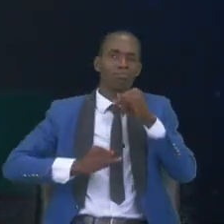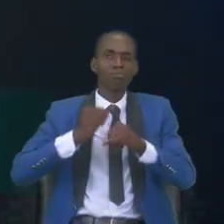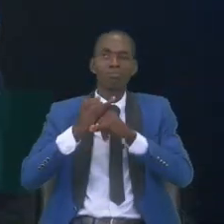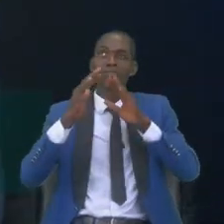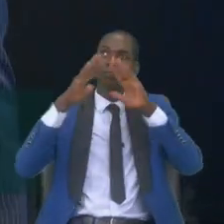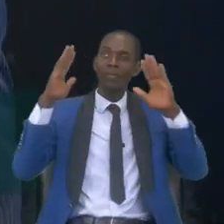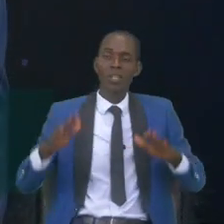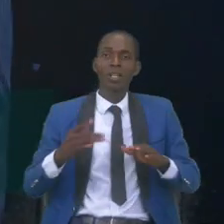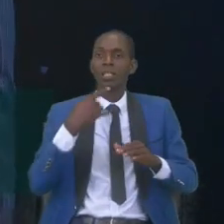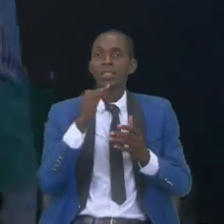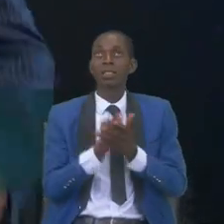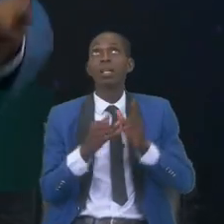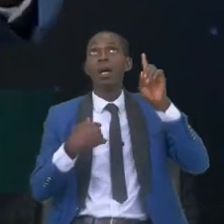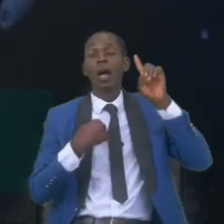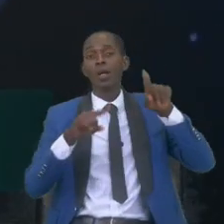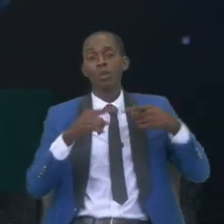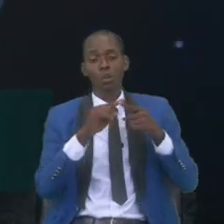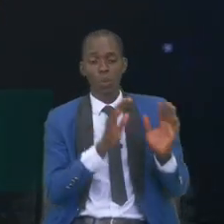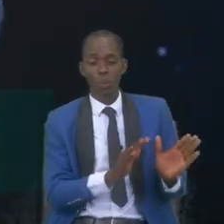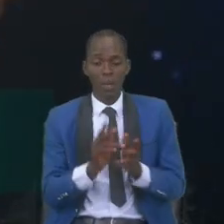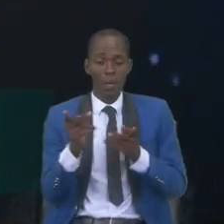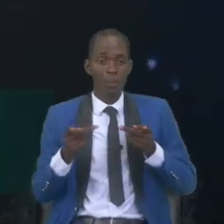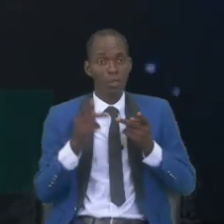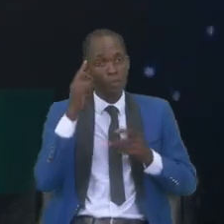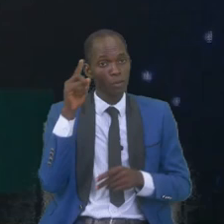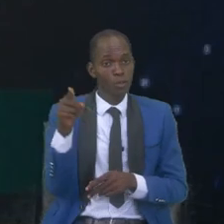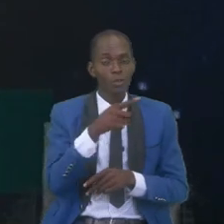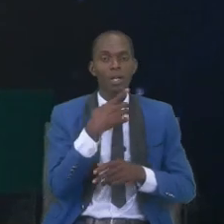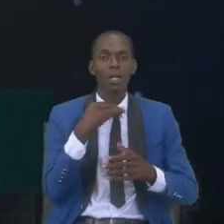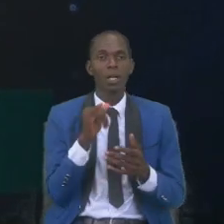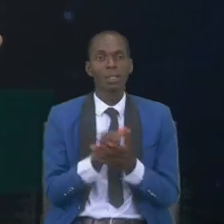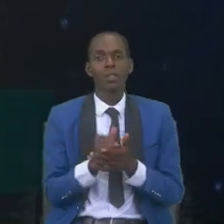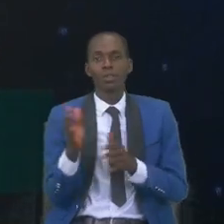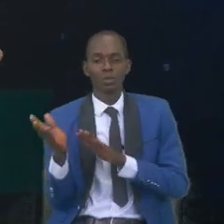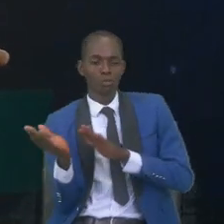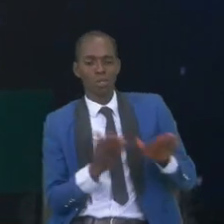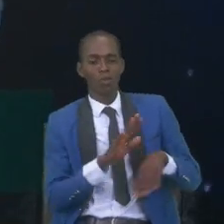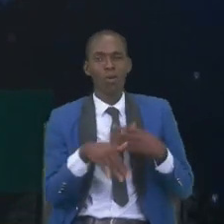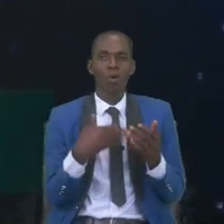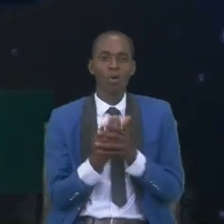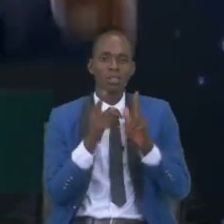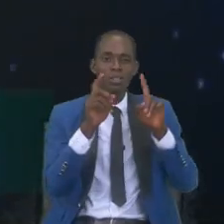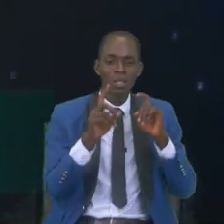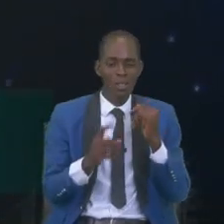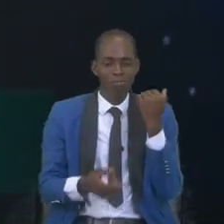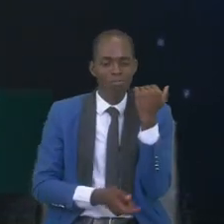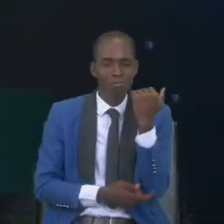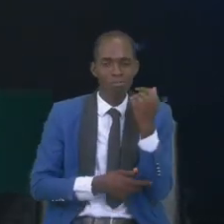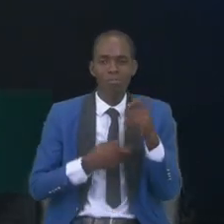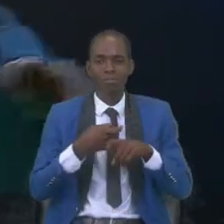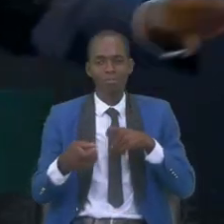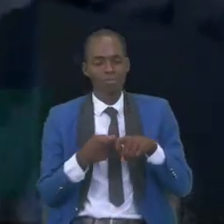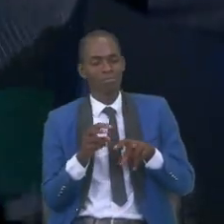place for you. Because we have a place there, we look at the persecutions, we look at the trials, we look at those tribulations, and we say,